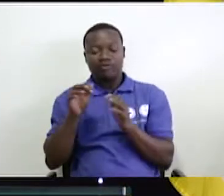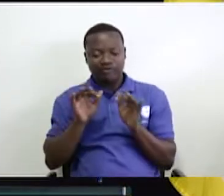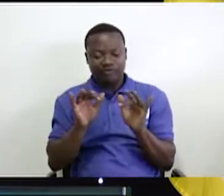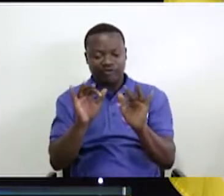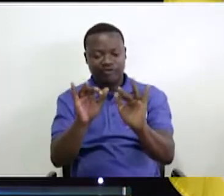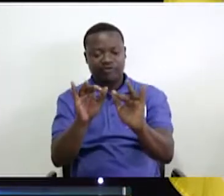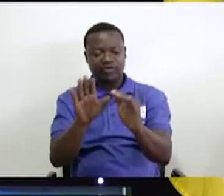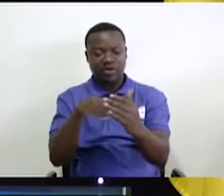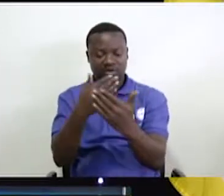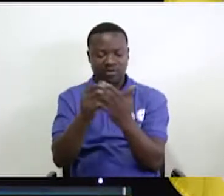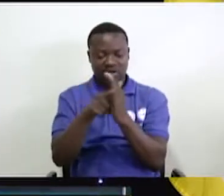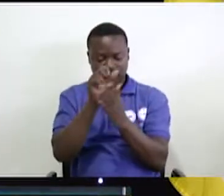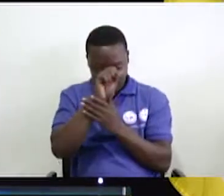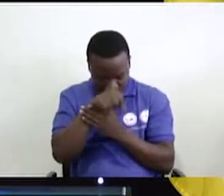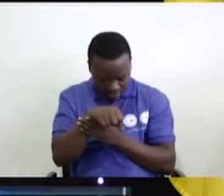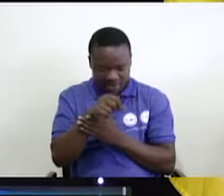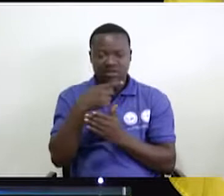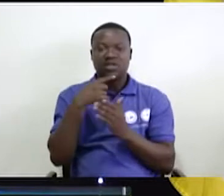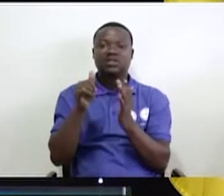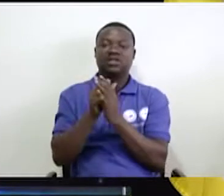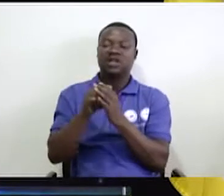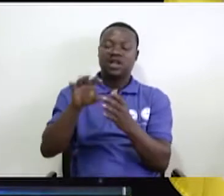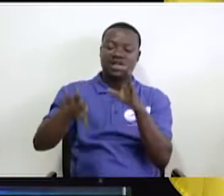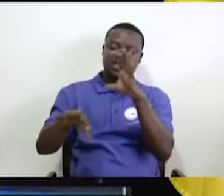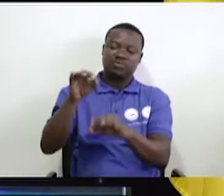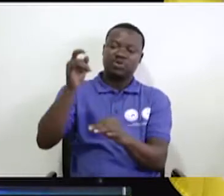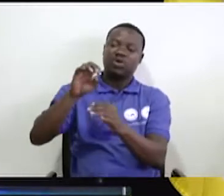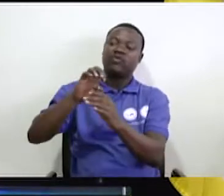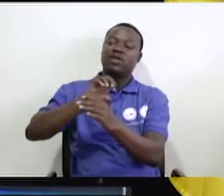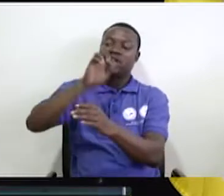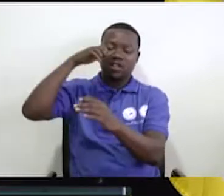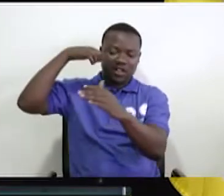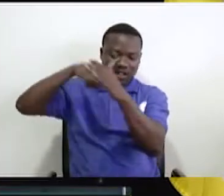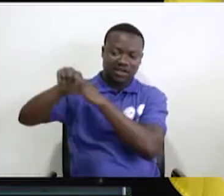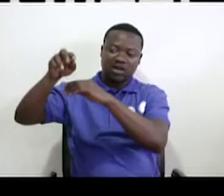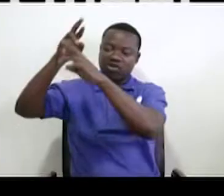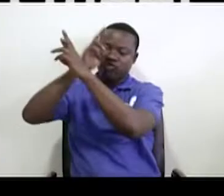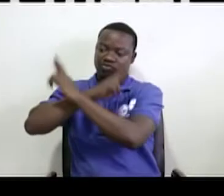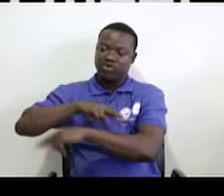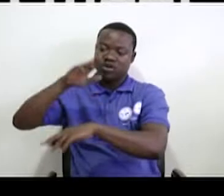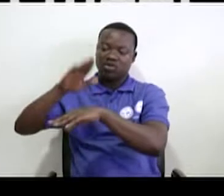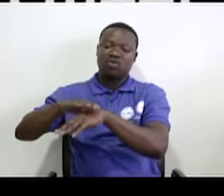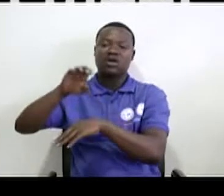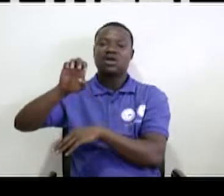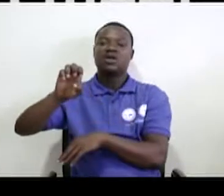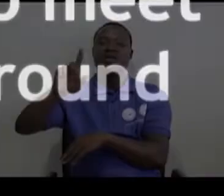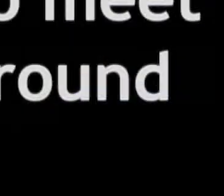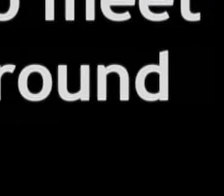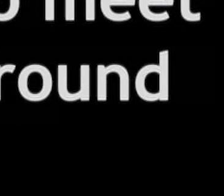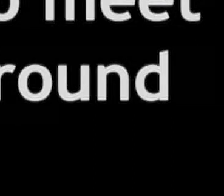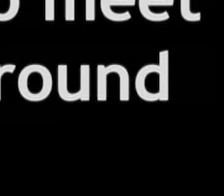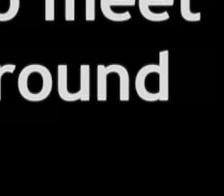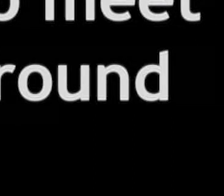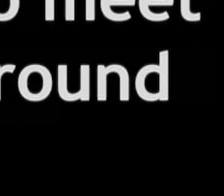to him, saying, "The spirit of Elijah is resting on Elisha." And it edi fo a na awohwe ewe chiri ho